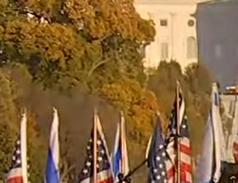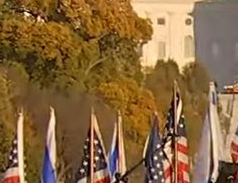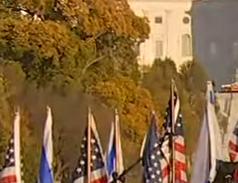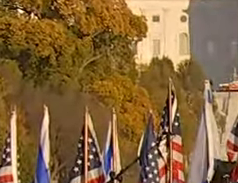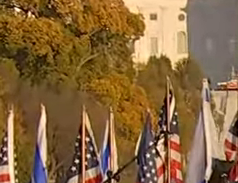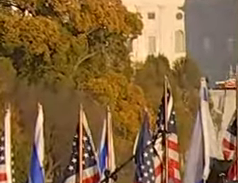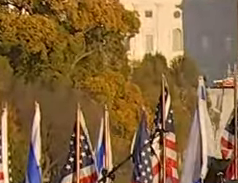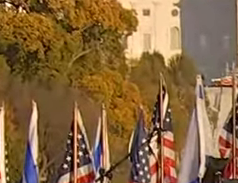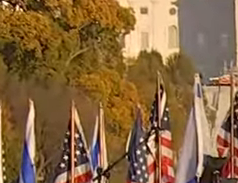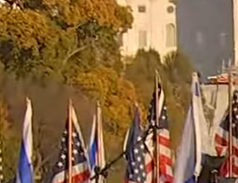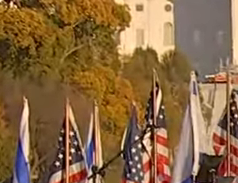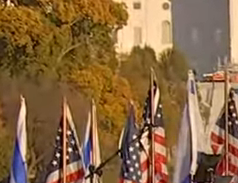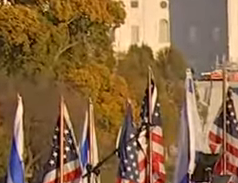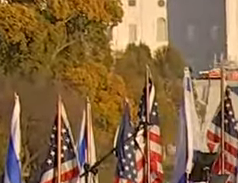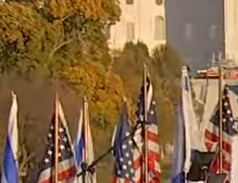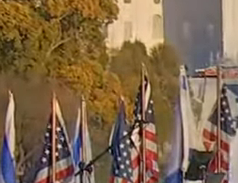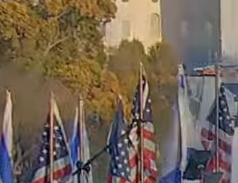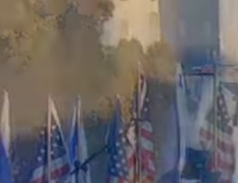Yisrael